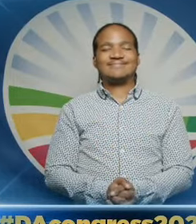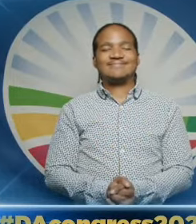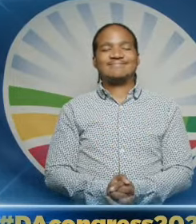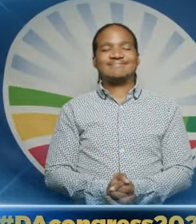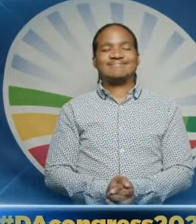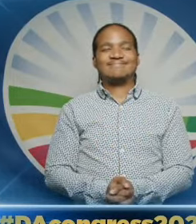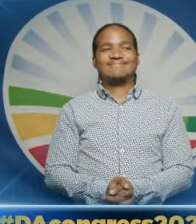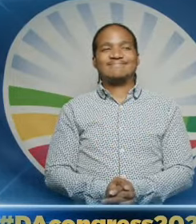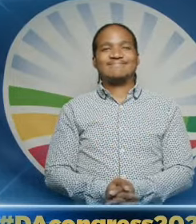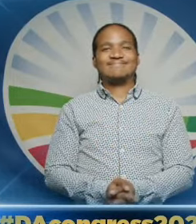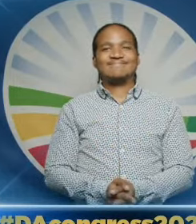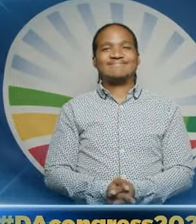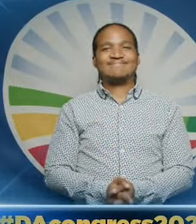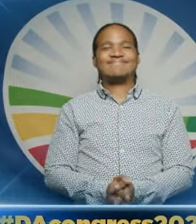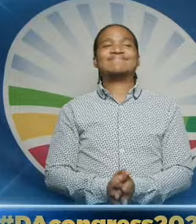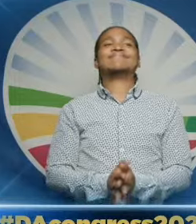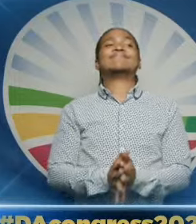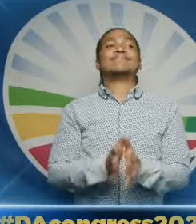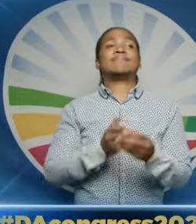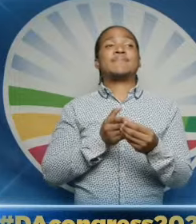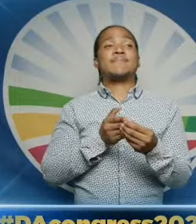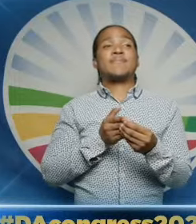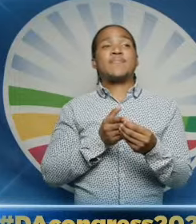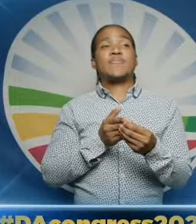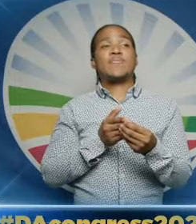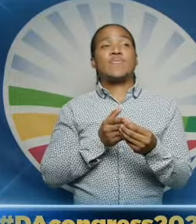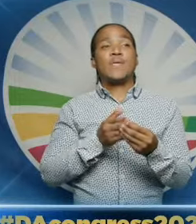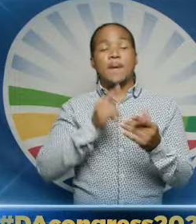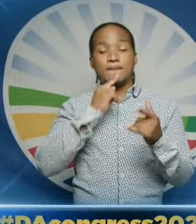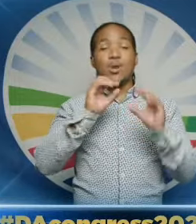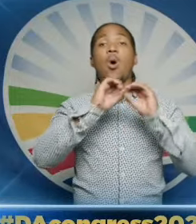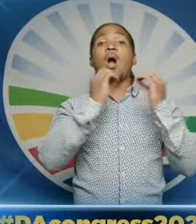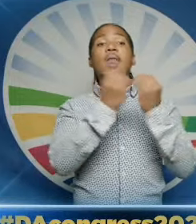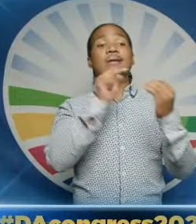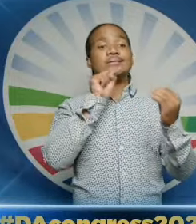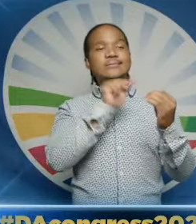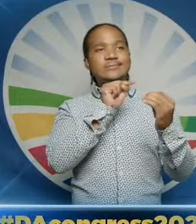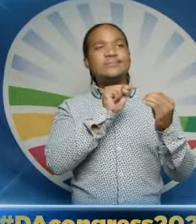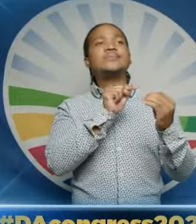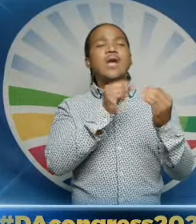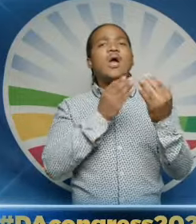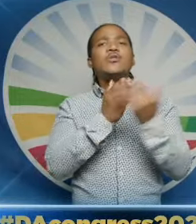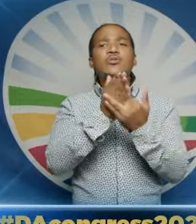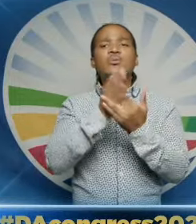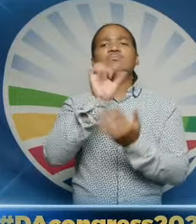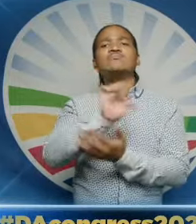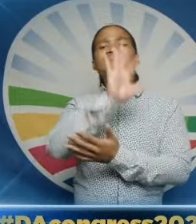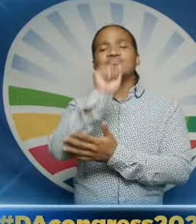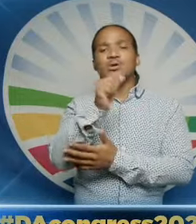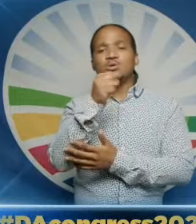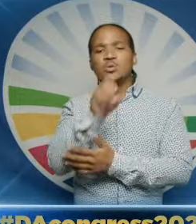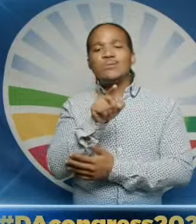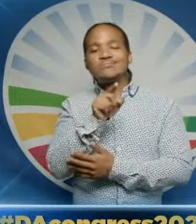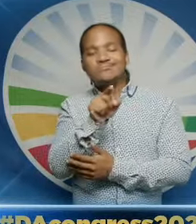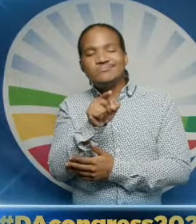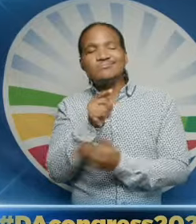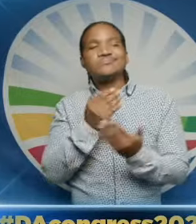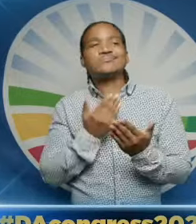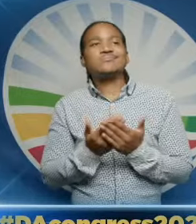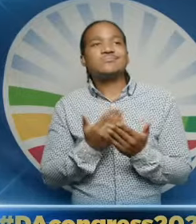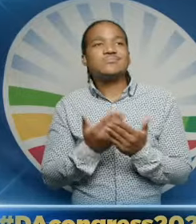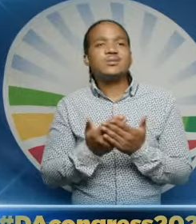a coordination and a leadership role of the organization throughout the country. So there's caucuses